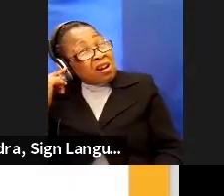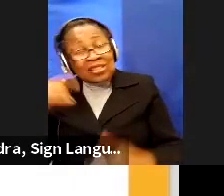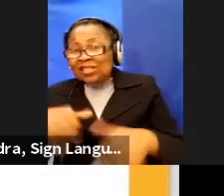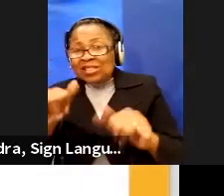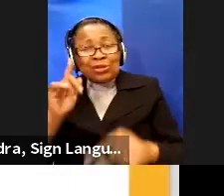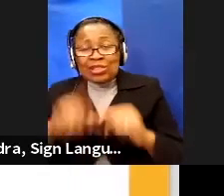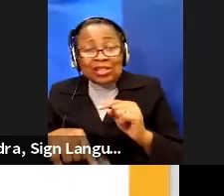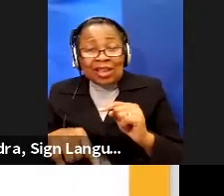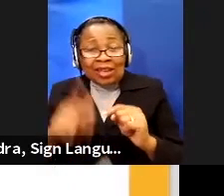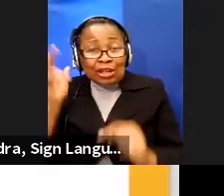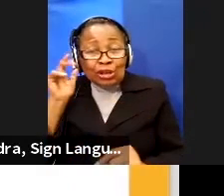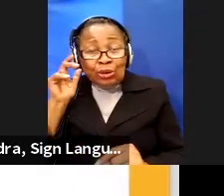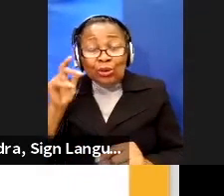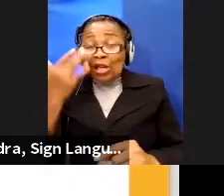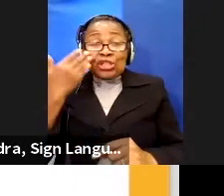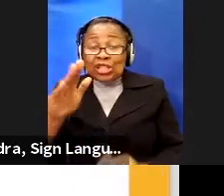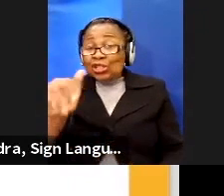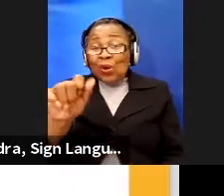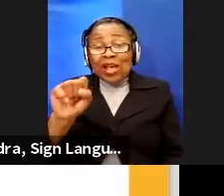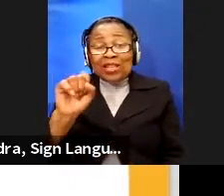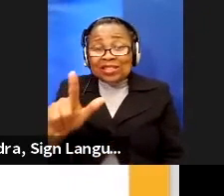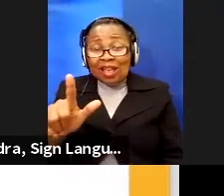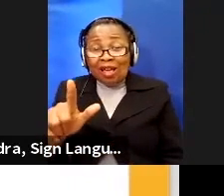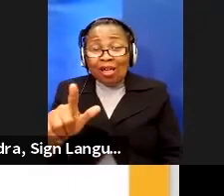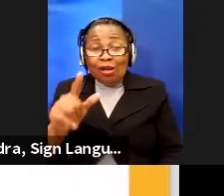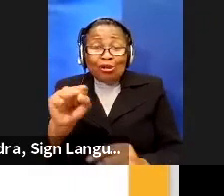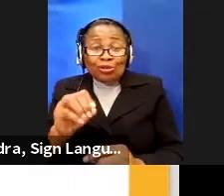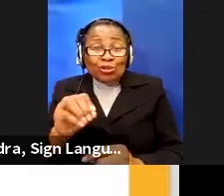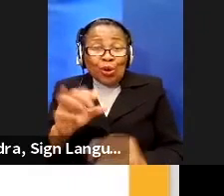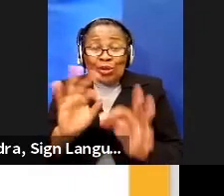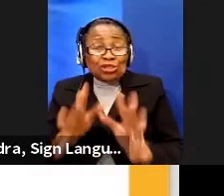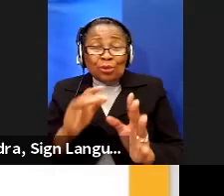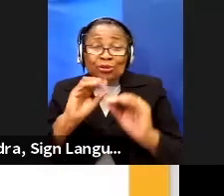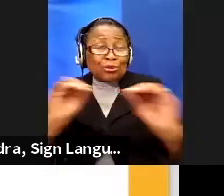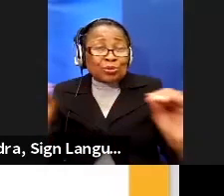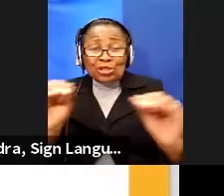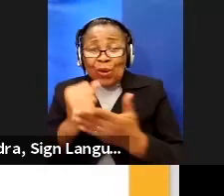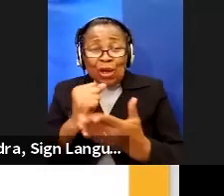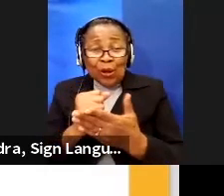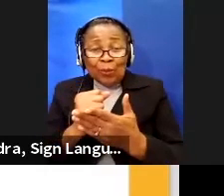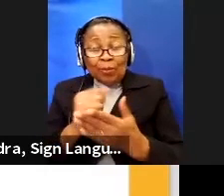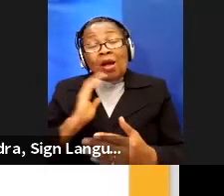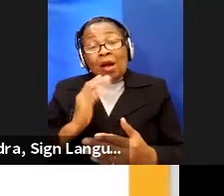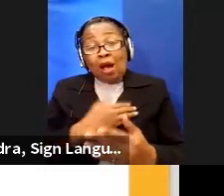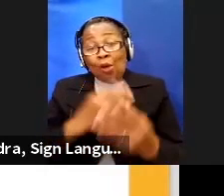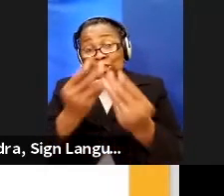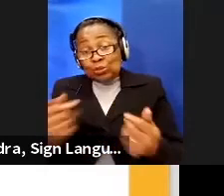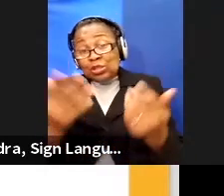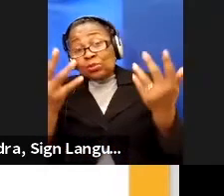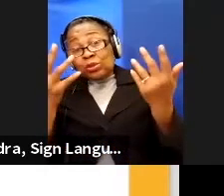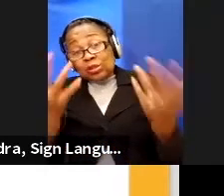sign language, so the ASL interpreters weren't going to help. Our solution was what? Captioning.